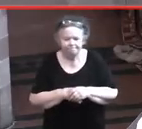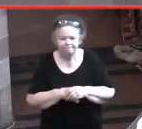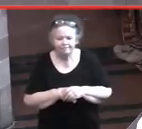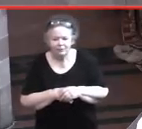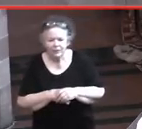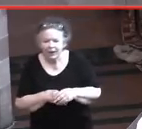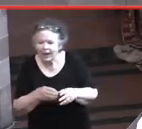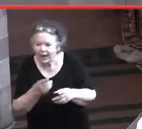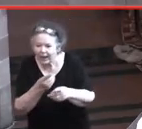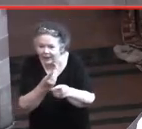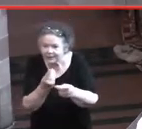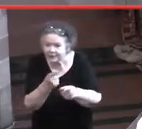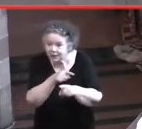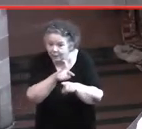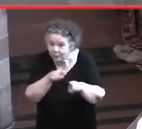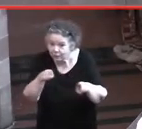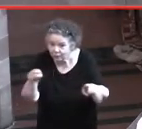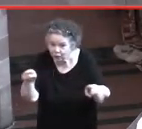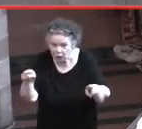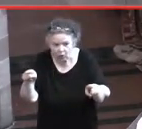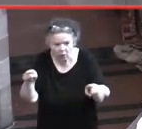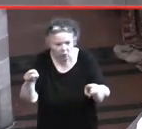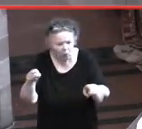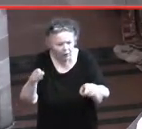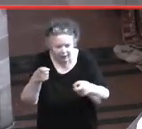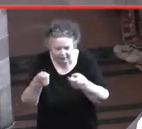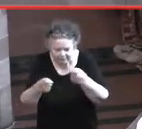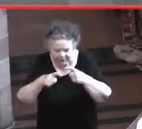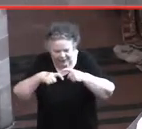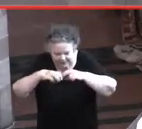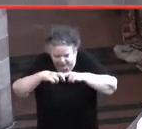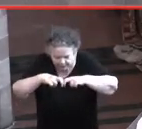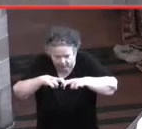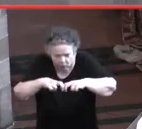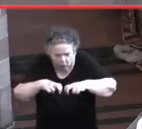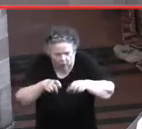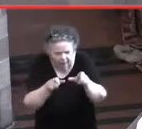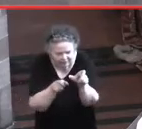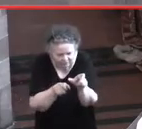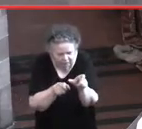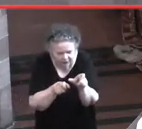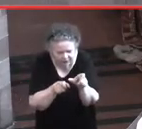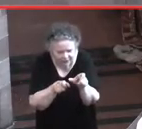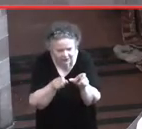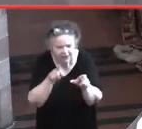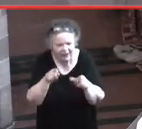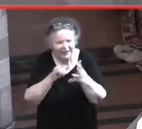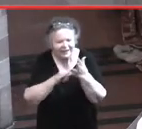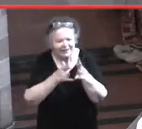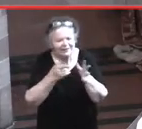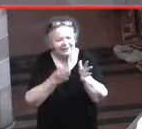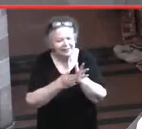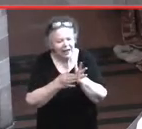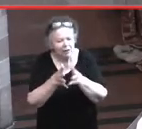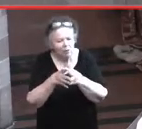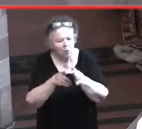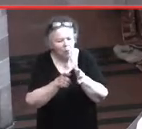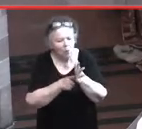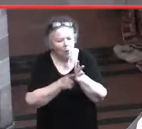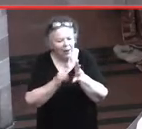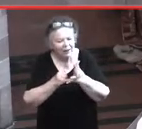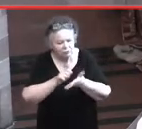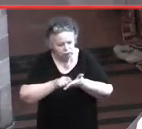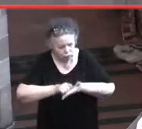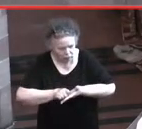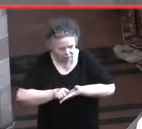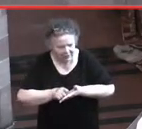Some of you will have explored this phrase used by Sam Wells in his Understanding of Mission. We're going to look at it in a